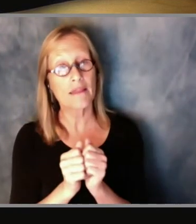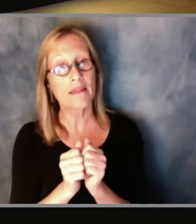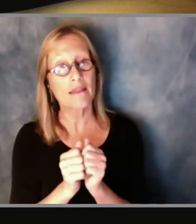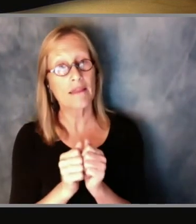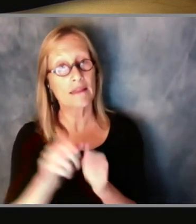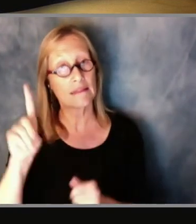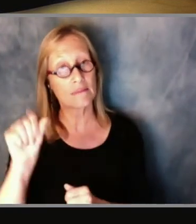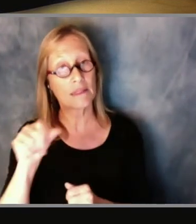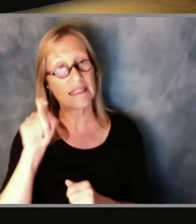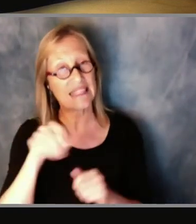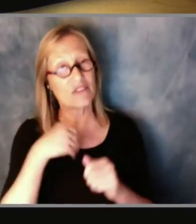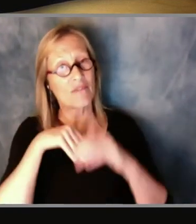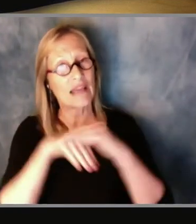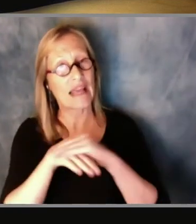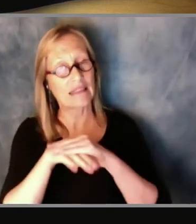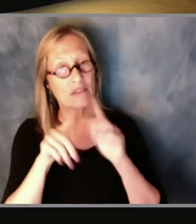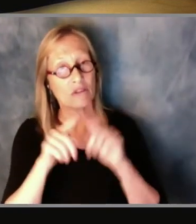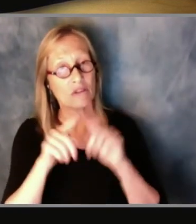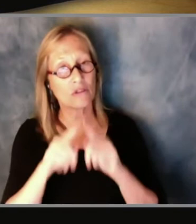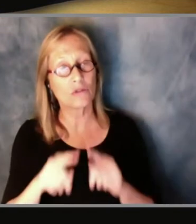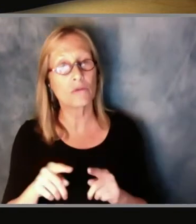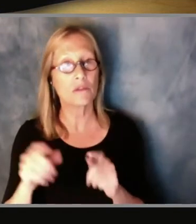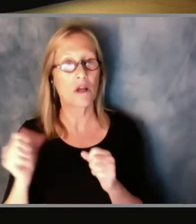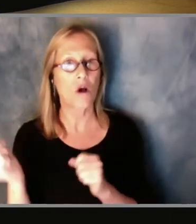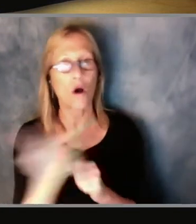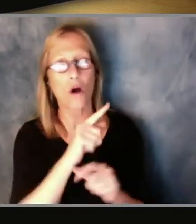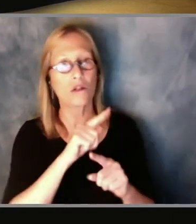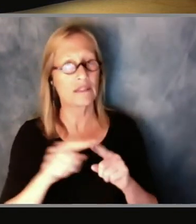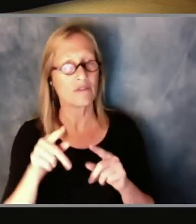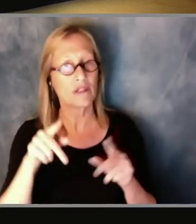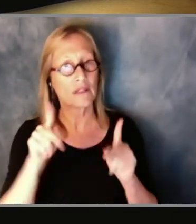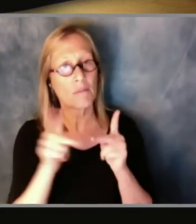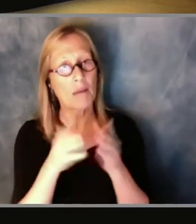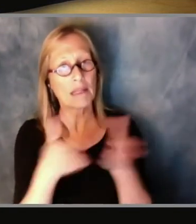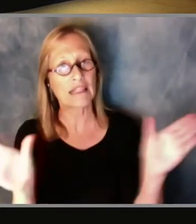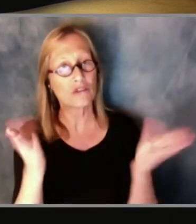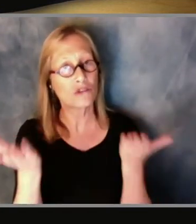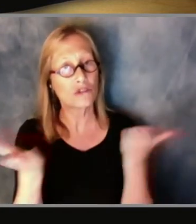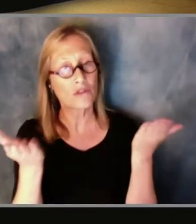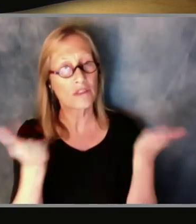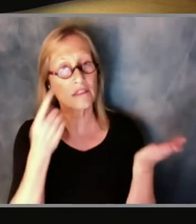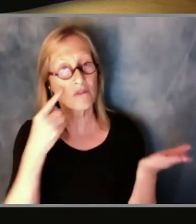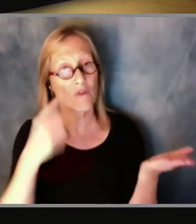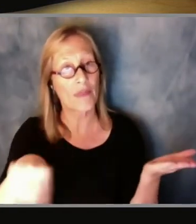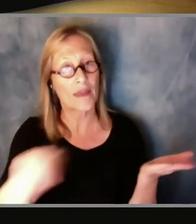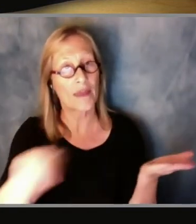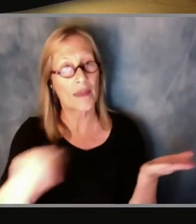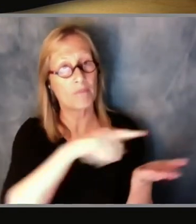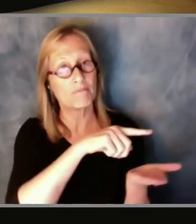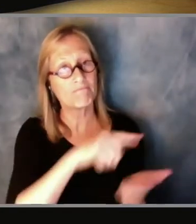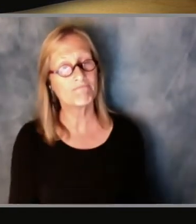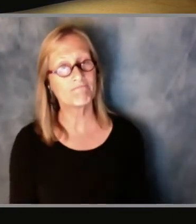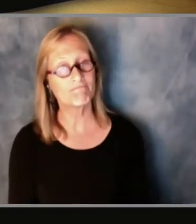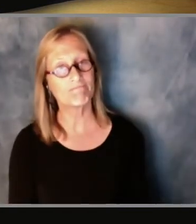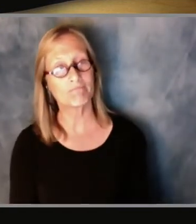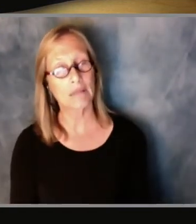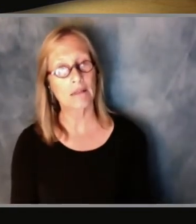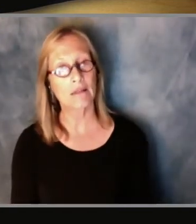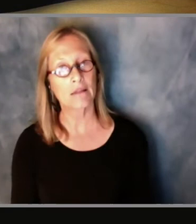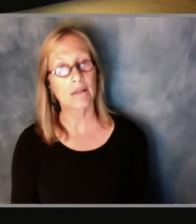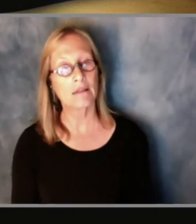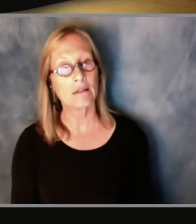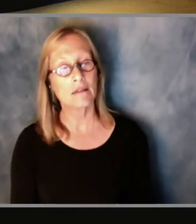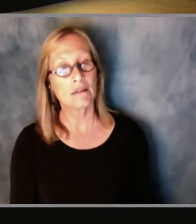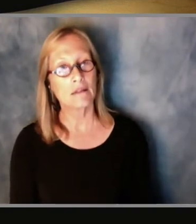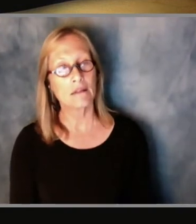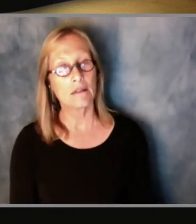access to all of those public services that are out there for them. And so by cutting